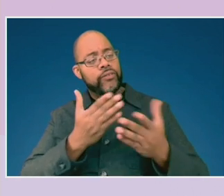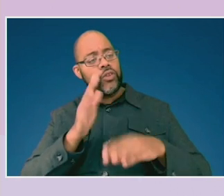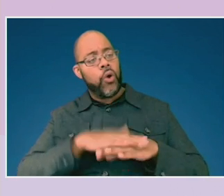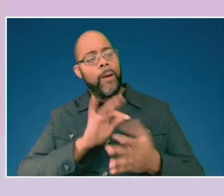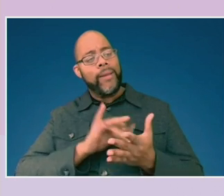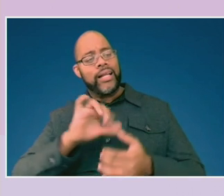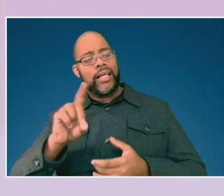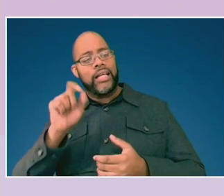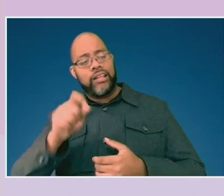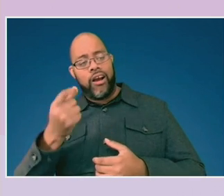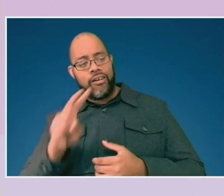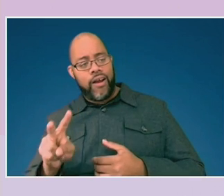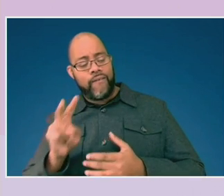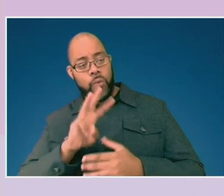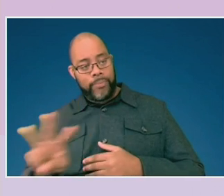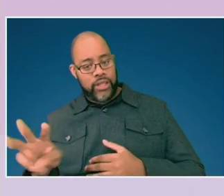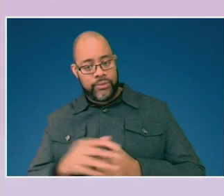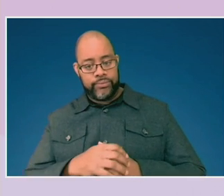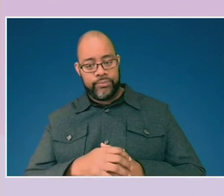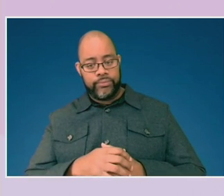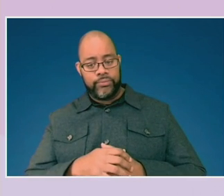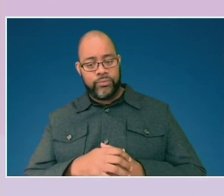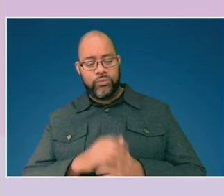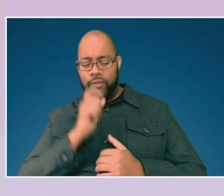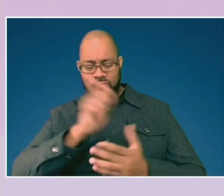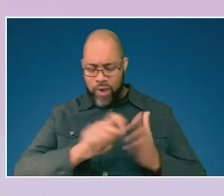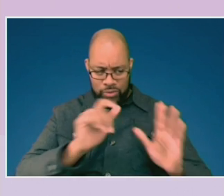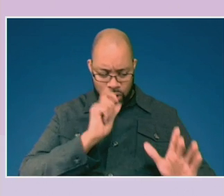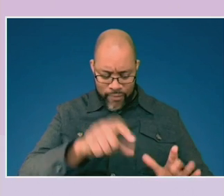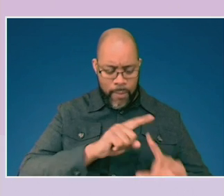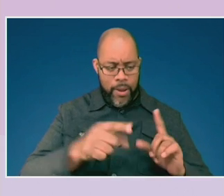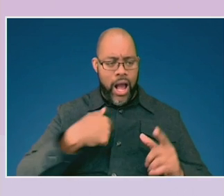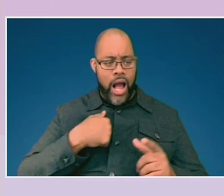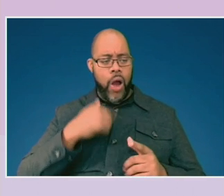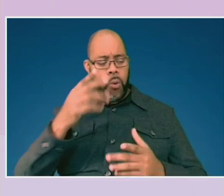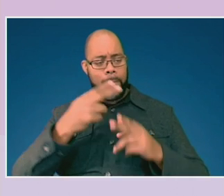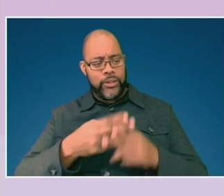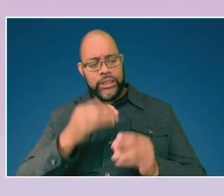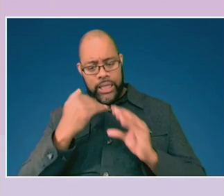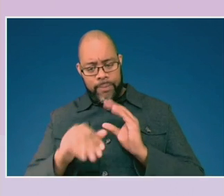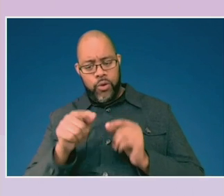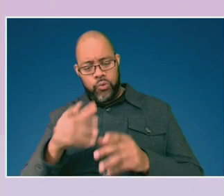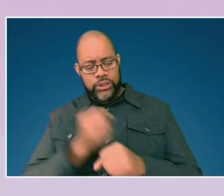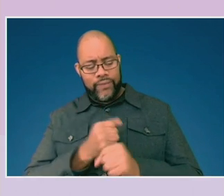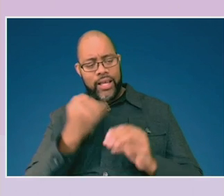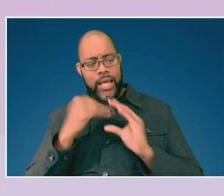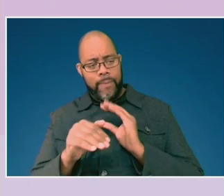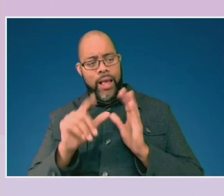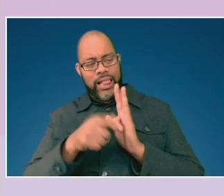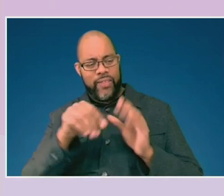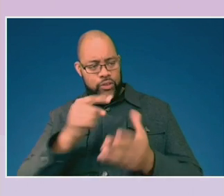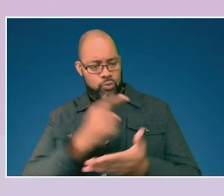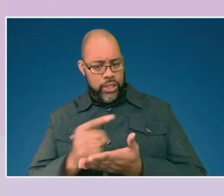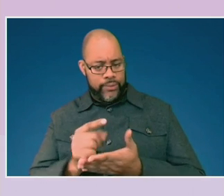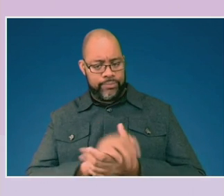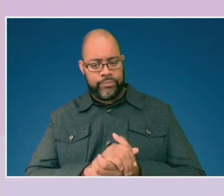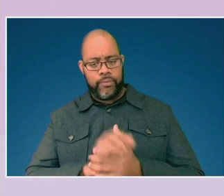Medicaid.gov website. No need to write those down, but I will mention the email. You'll receive an email later in the week, but